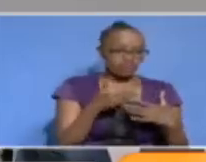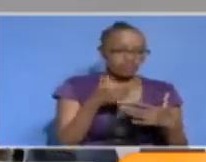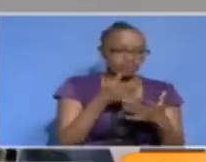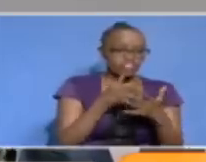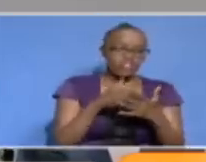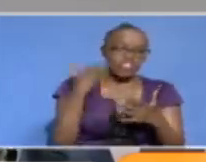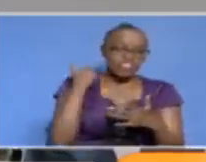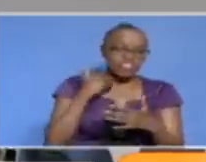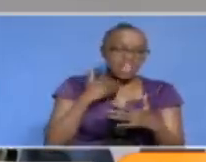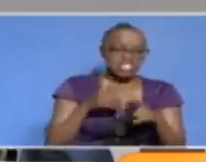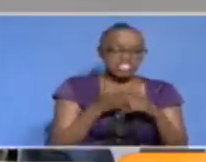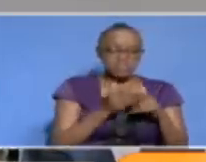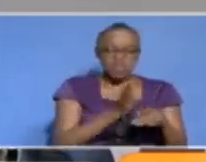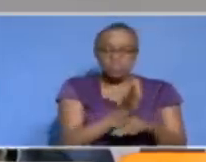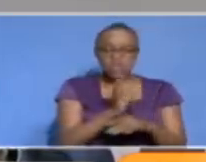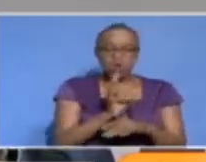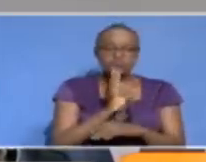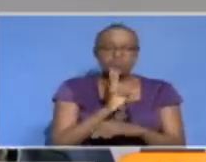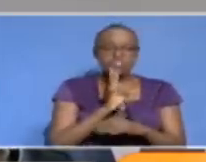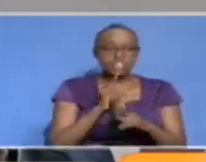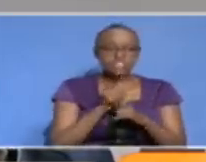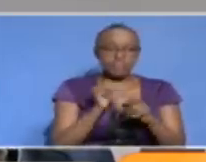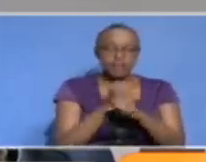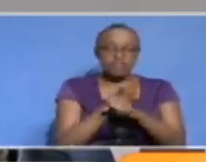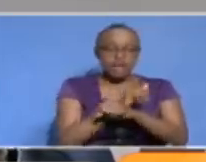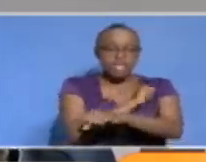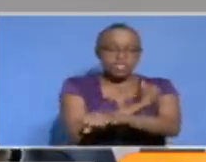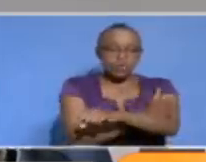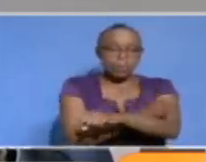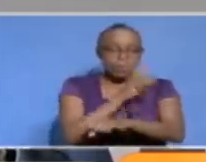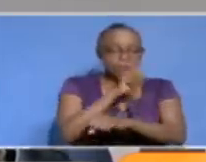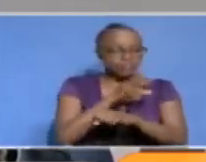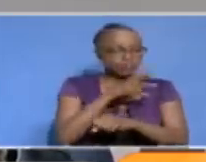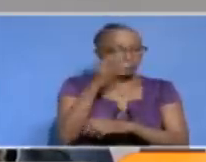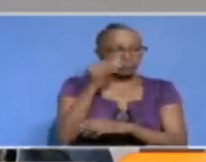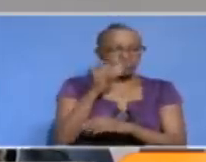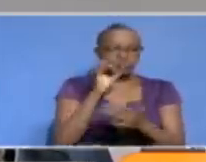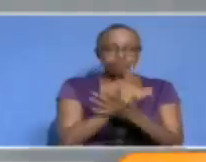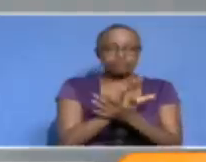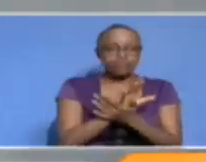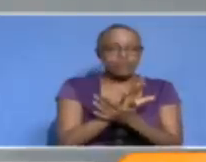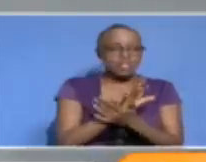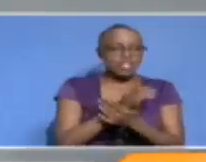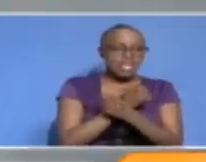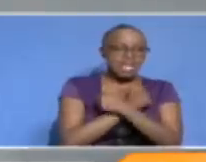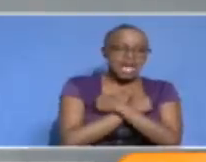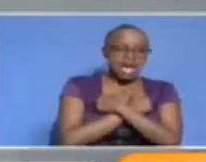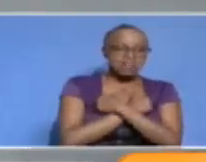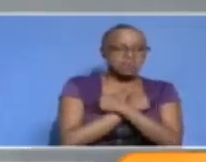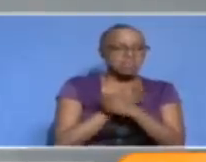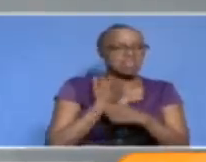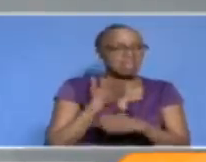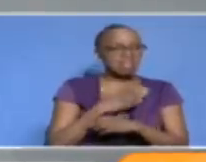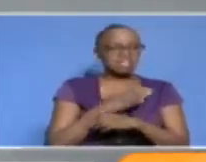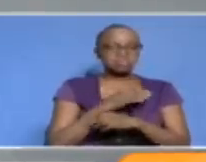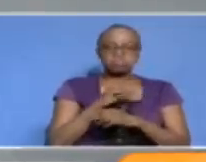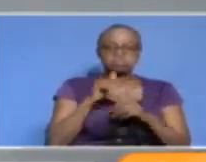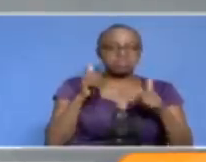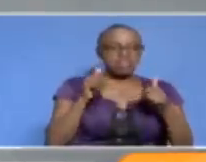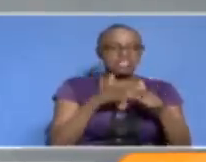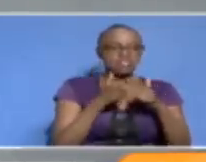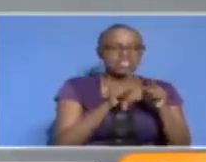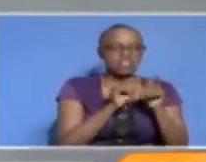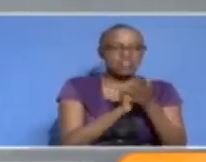in the ukora, could divert maji, ameshindwa kustamp authority, must go. Pende wasipende. Wapende wasipende. Mimi si mtu akutishwa na staff 3,000. We